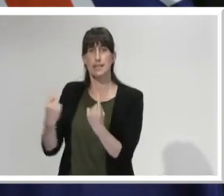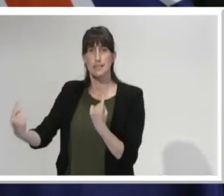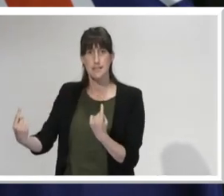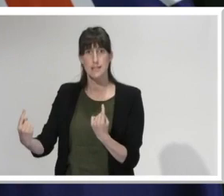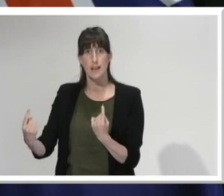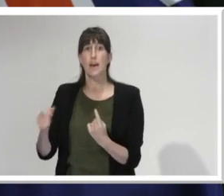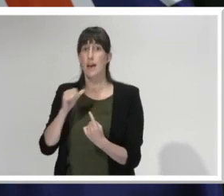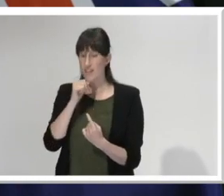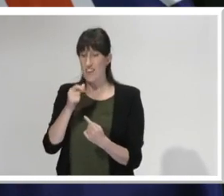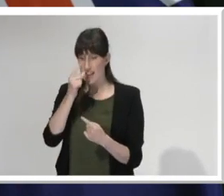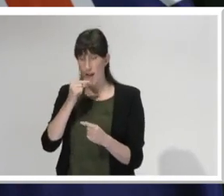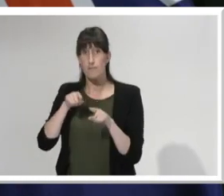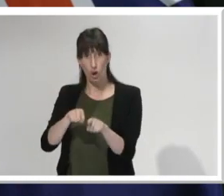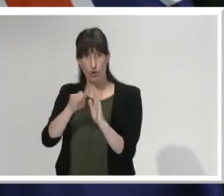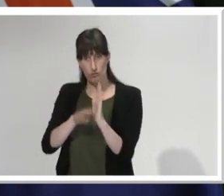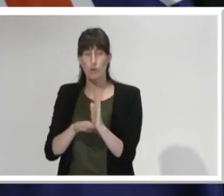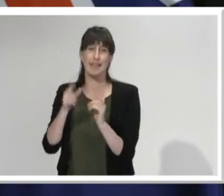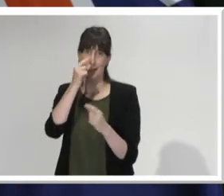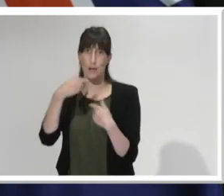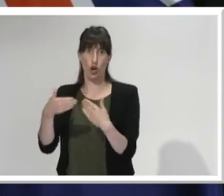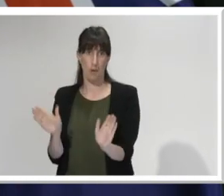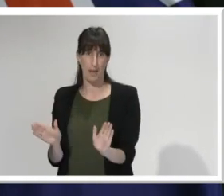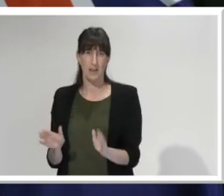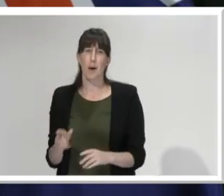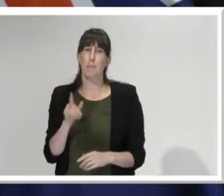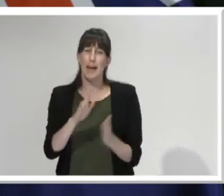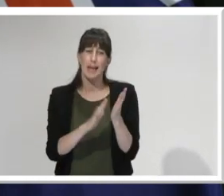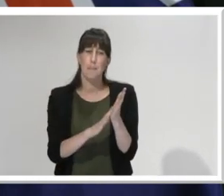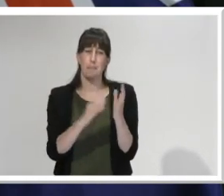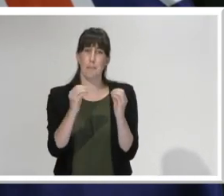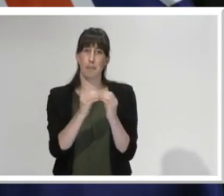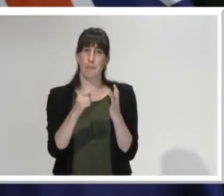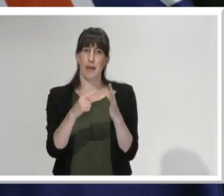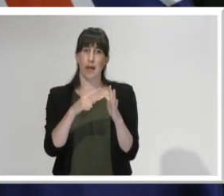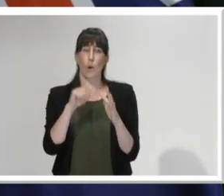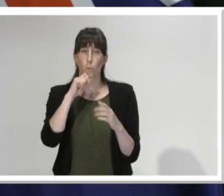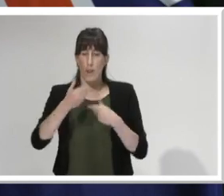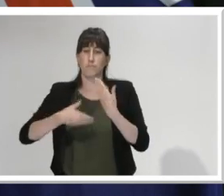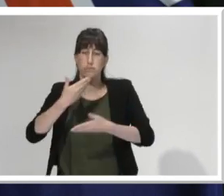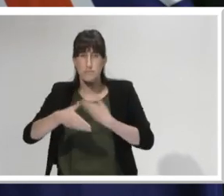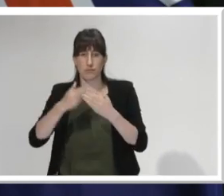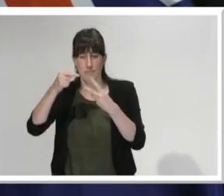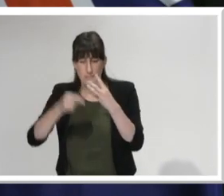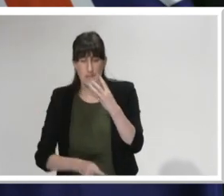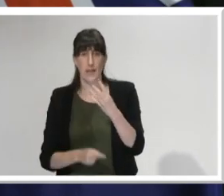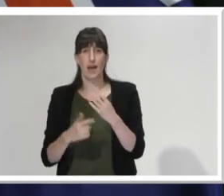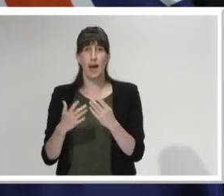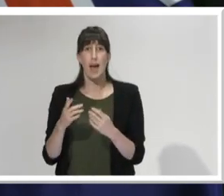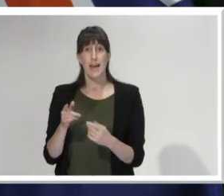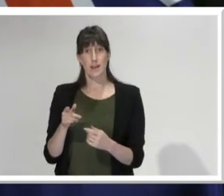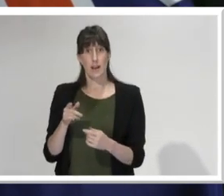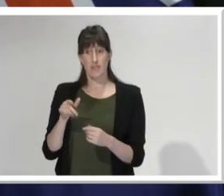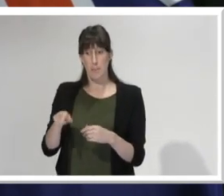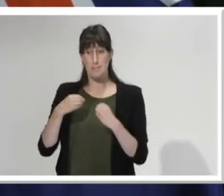that next week, to help people self-accredit and to be able to formulate a worksite plan that they will have to make available at their worksite